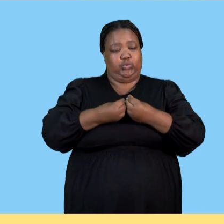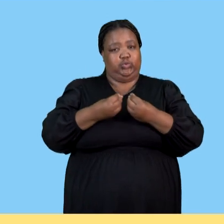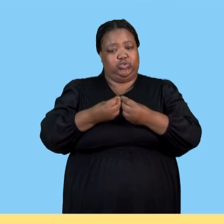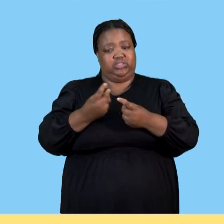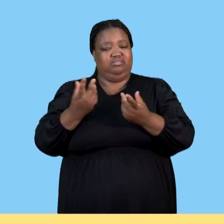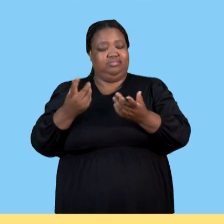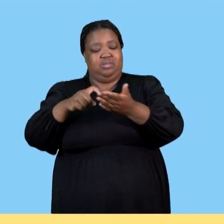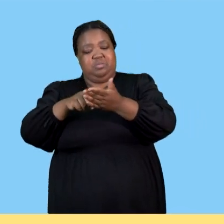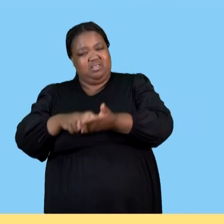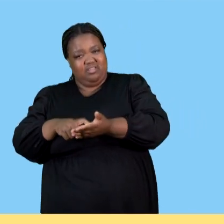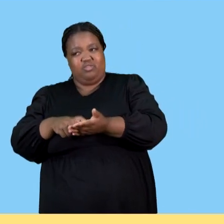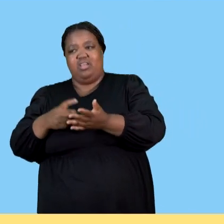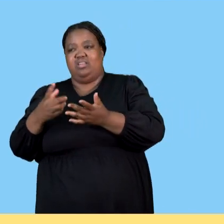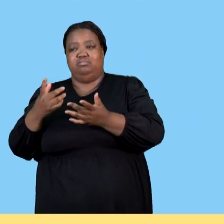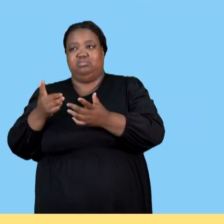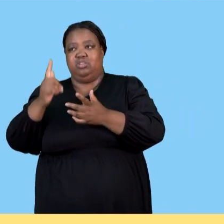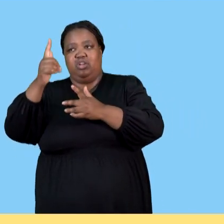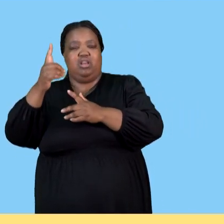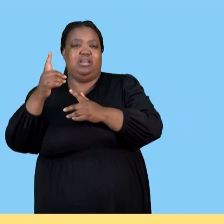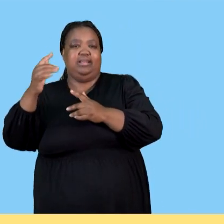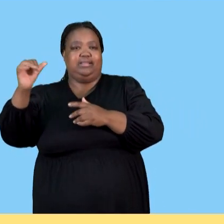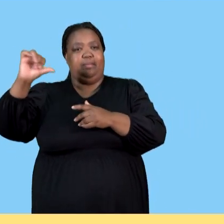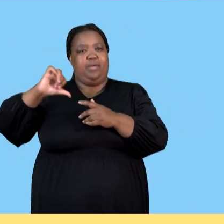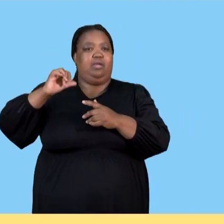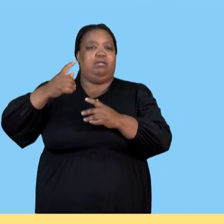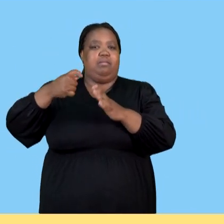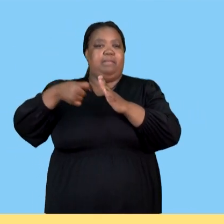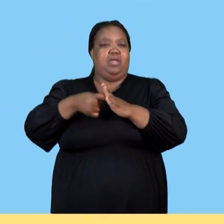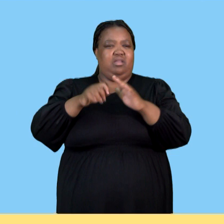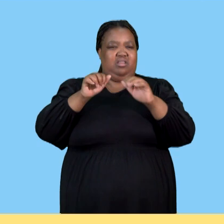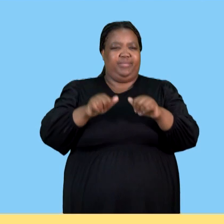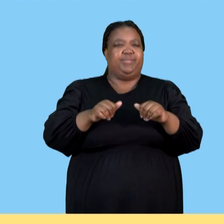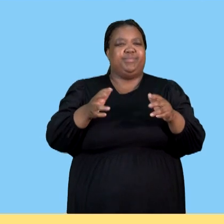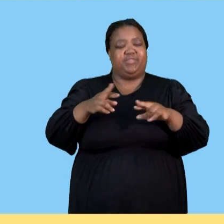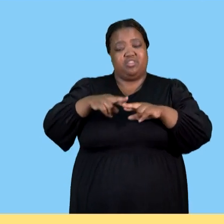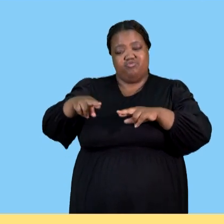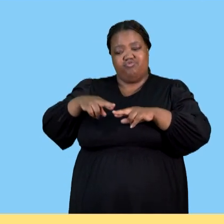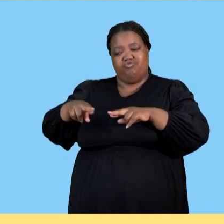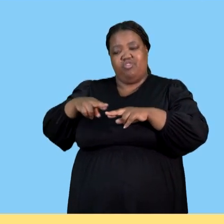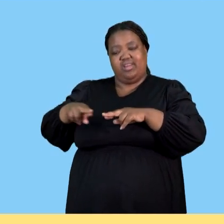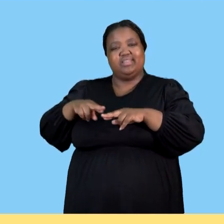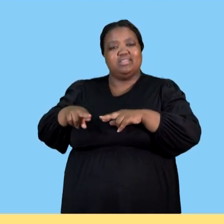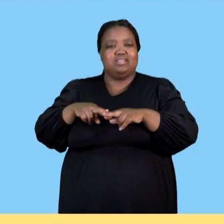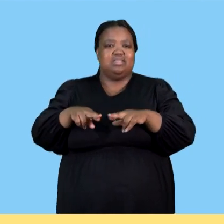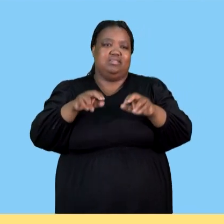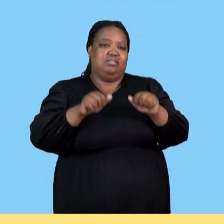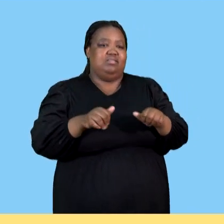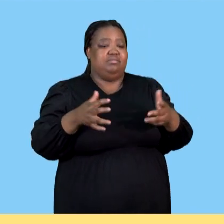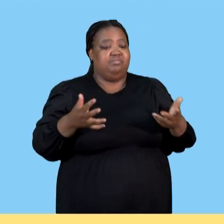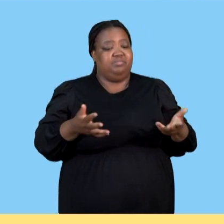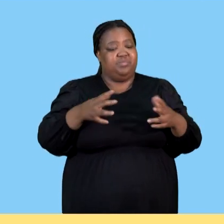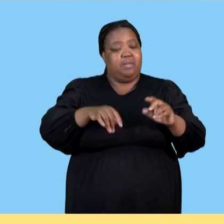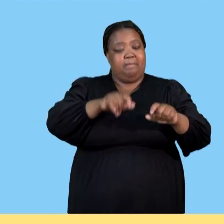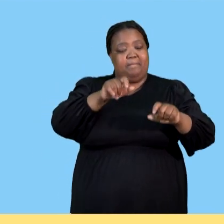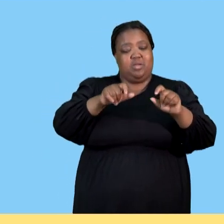credit, then the debtors pay us, so we record it under cash received. Rent income, this is the money we receive from